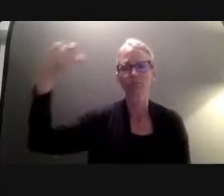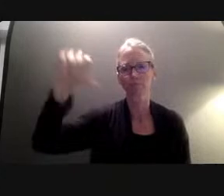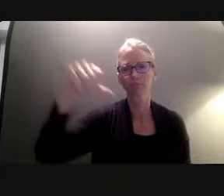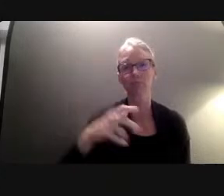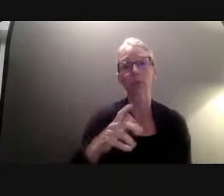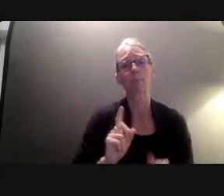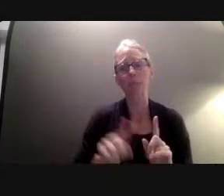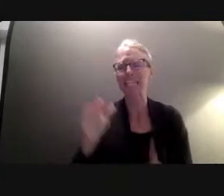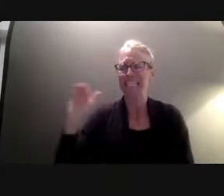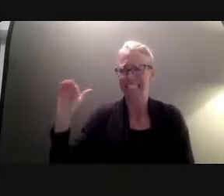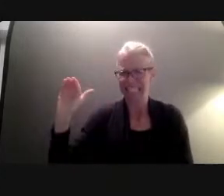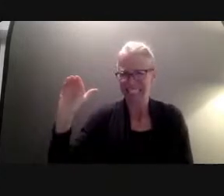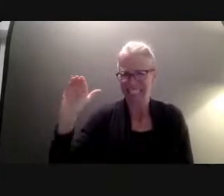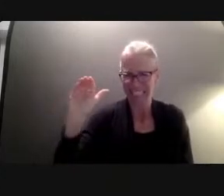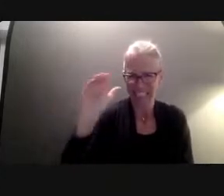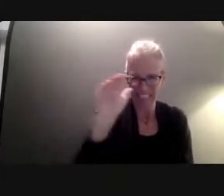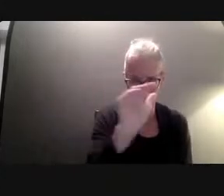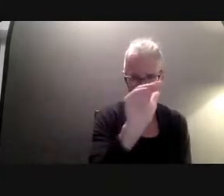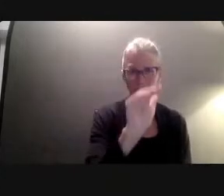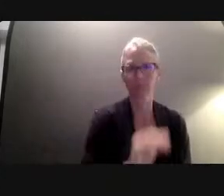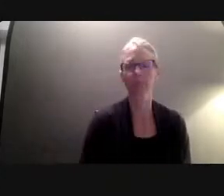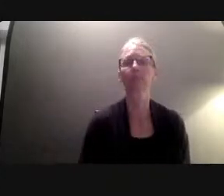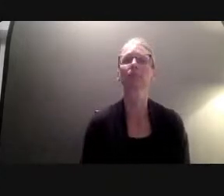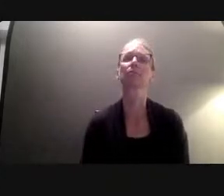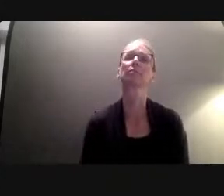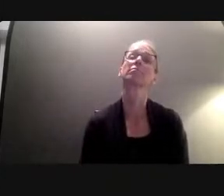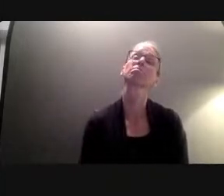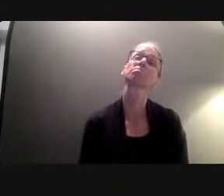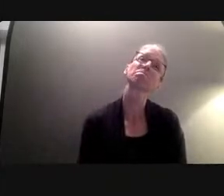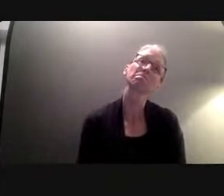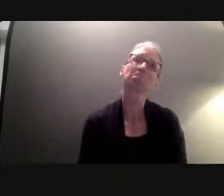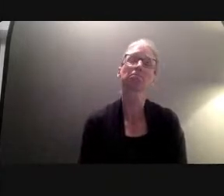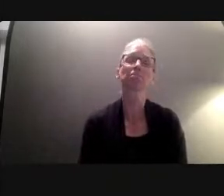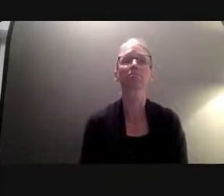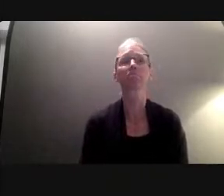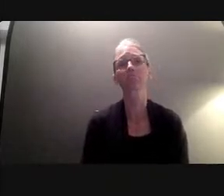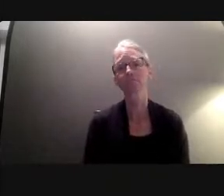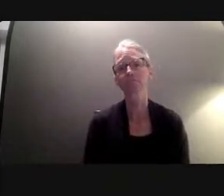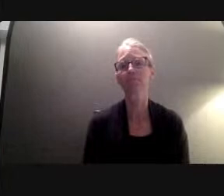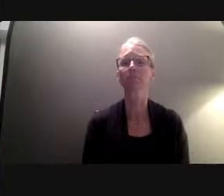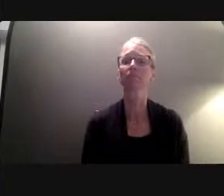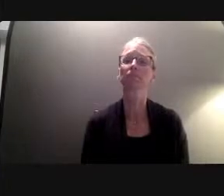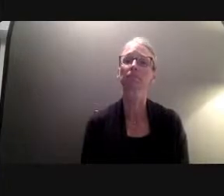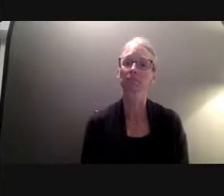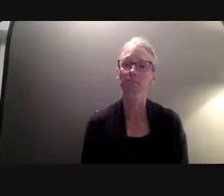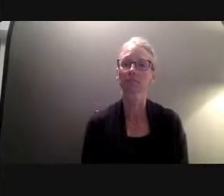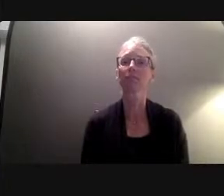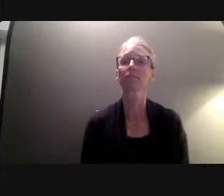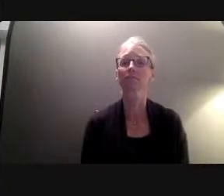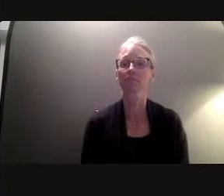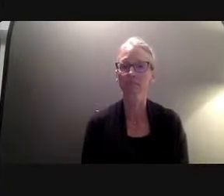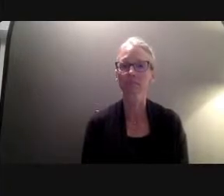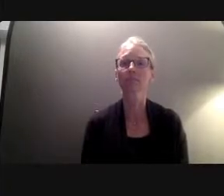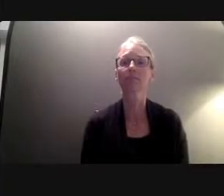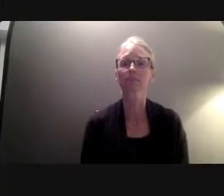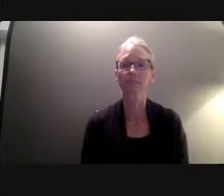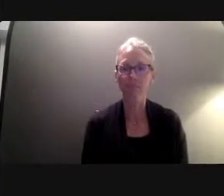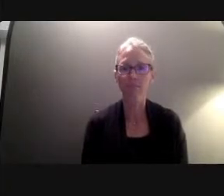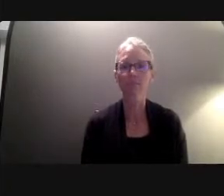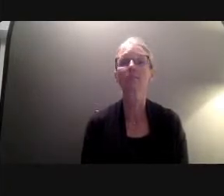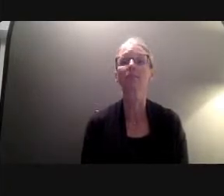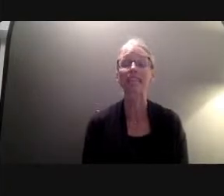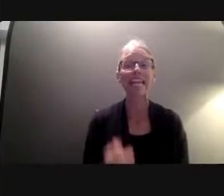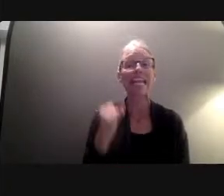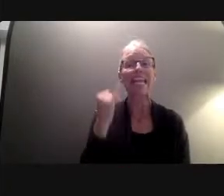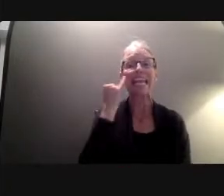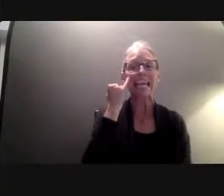it takes about 7 to 8 people to really keep telling these people,